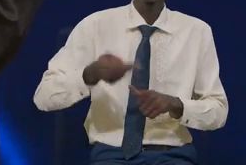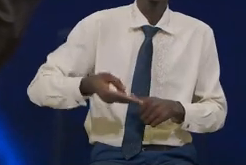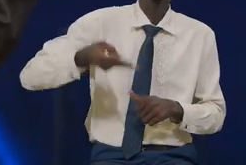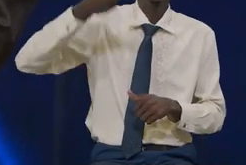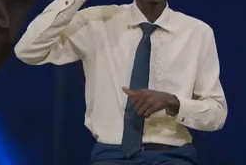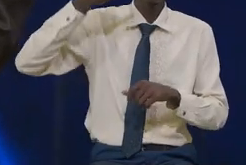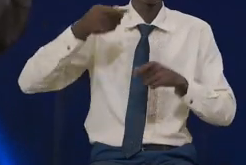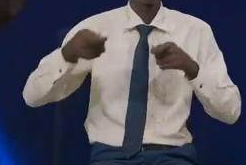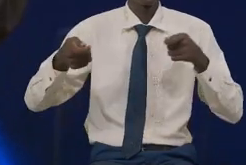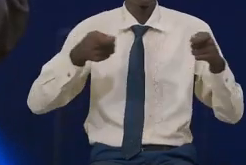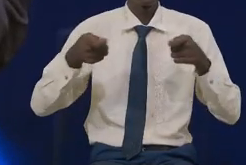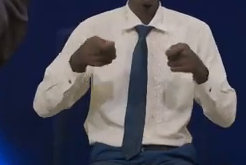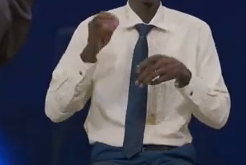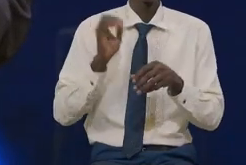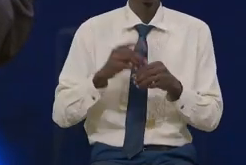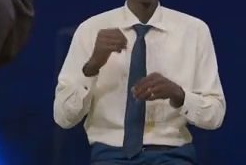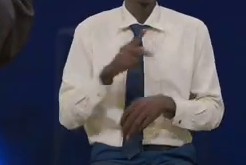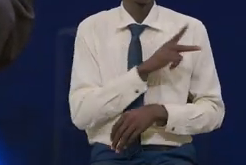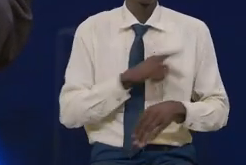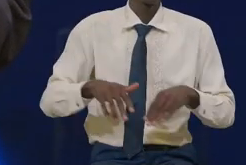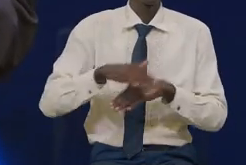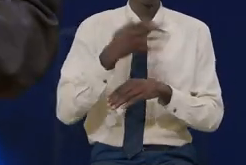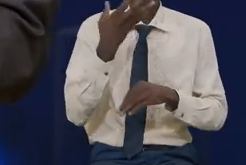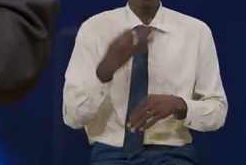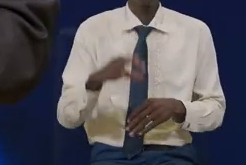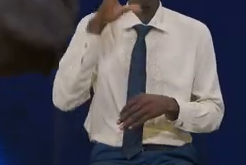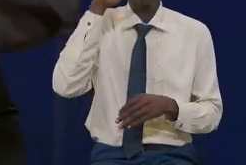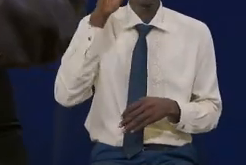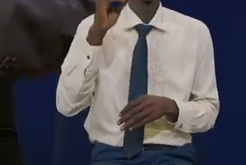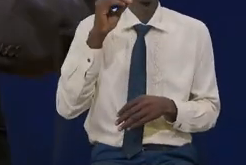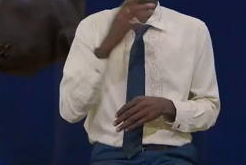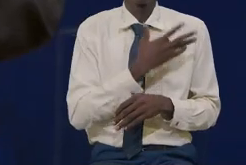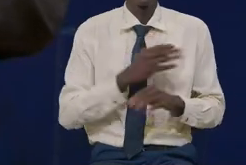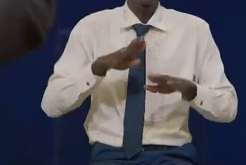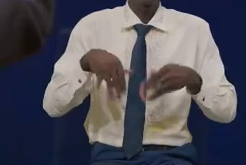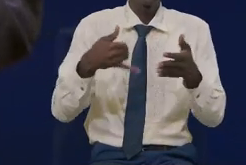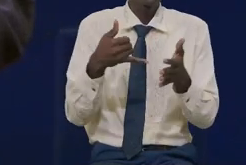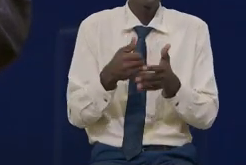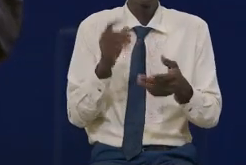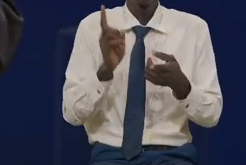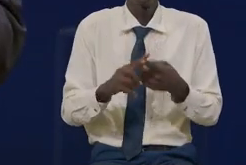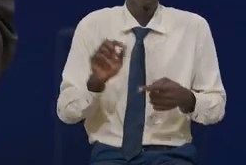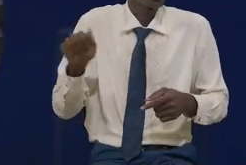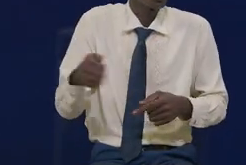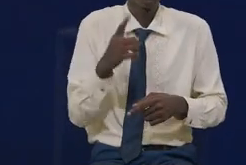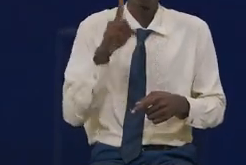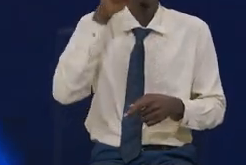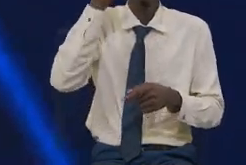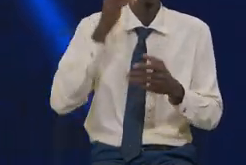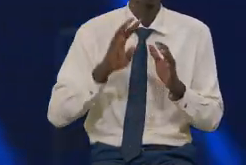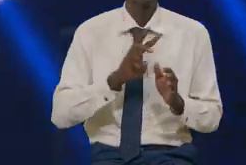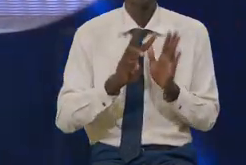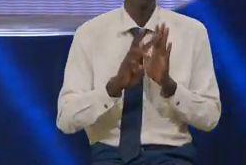the Most High ruleth in the kingdom of men, and giveth it to